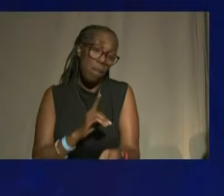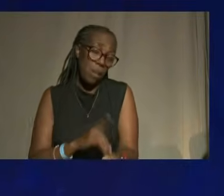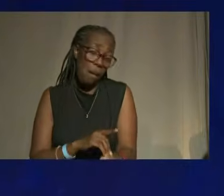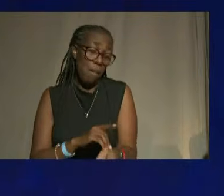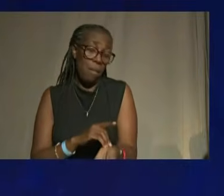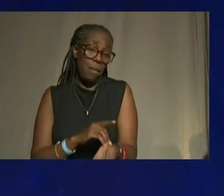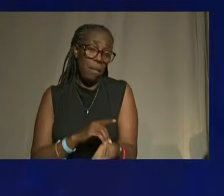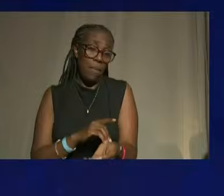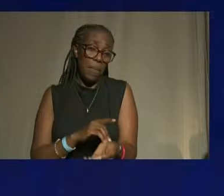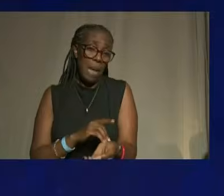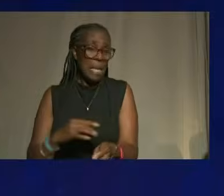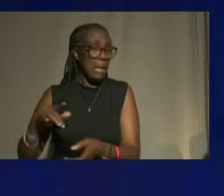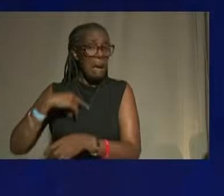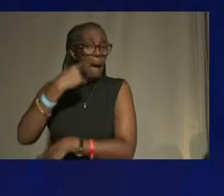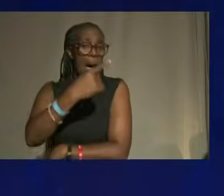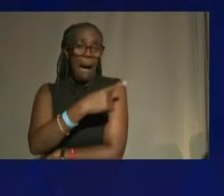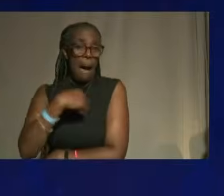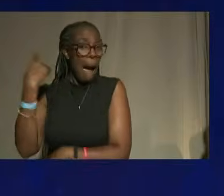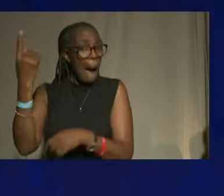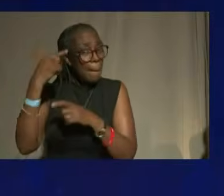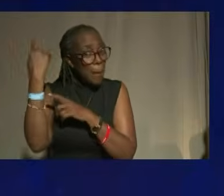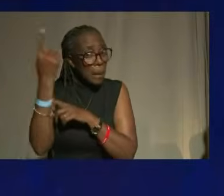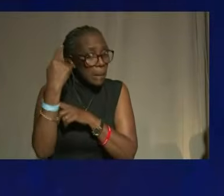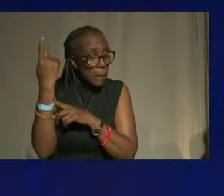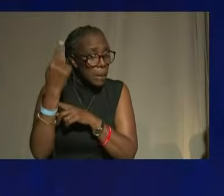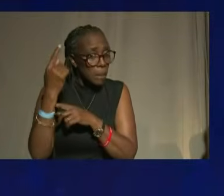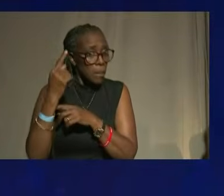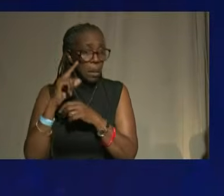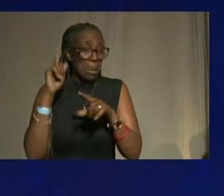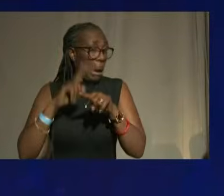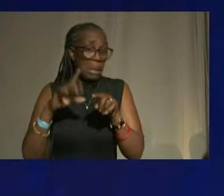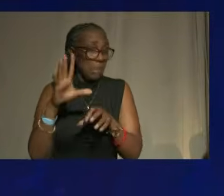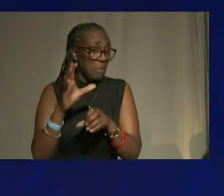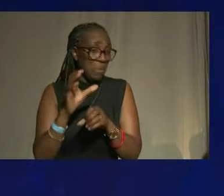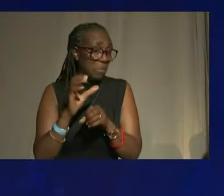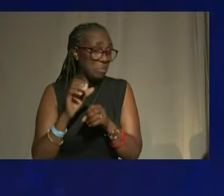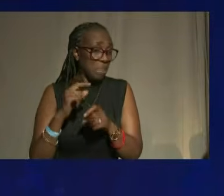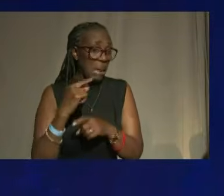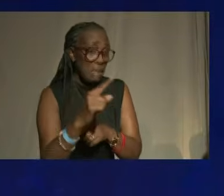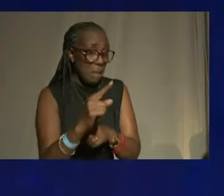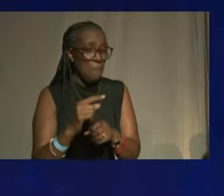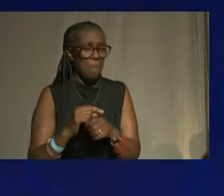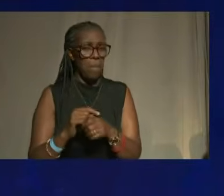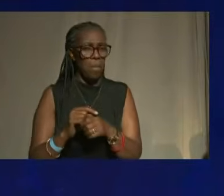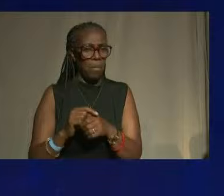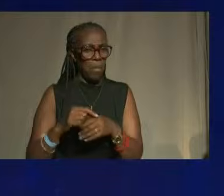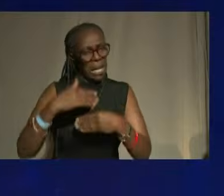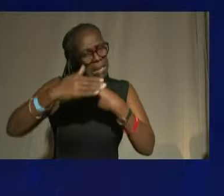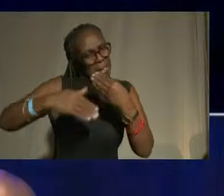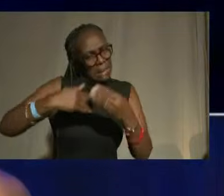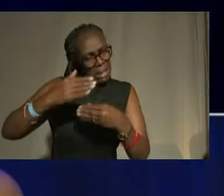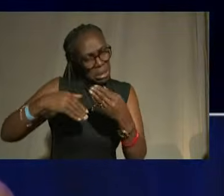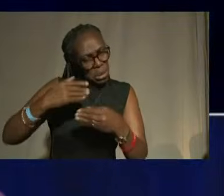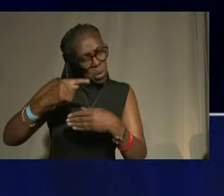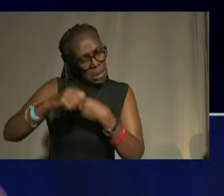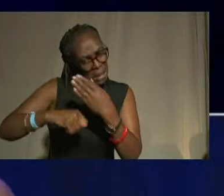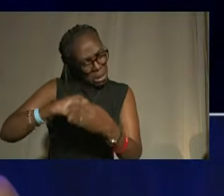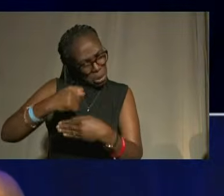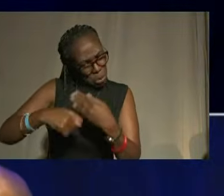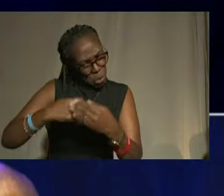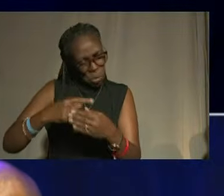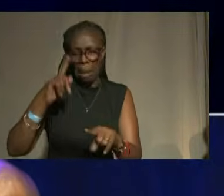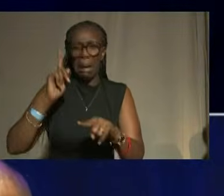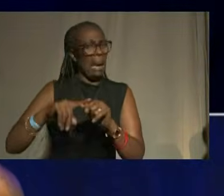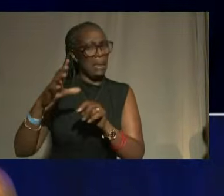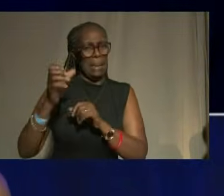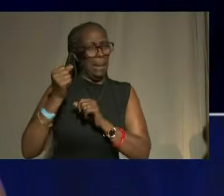have to pay for it too. And them can't get toilet paper in the hospital. Our health sector is failing despite the amount of